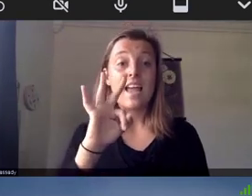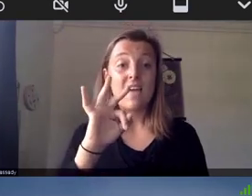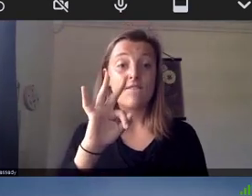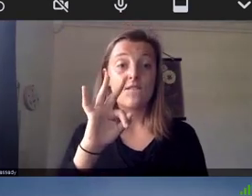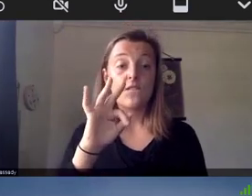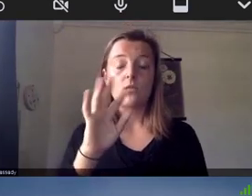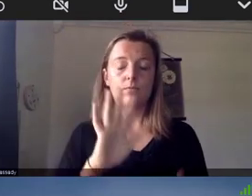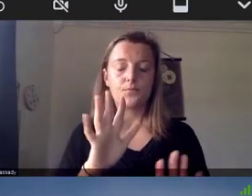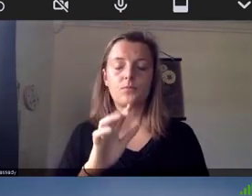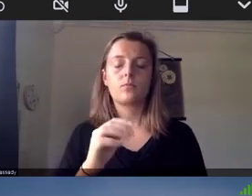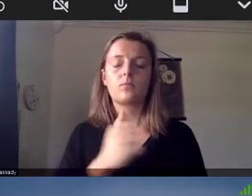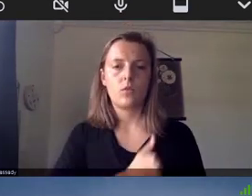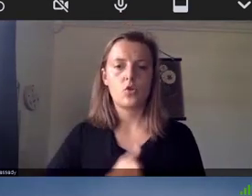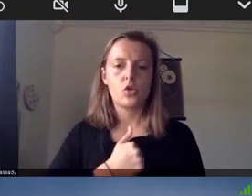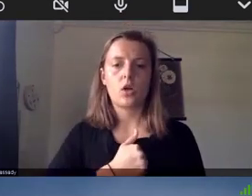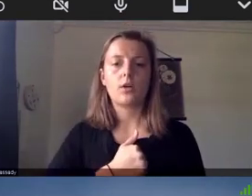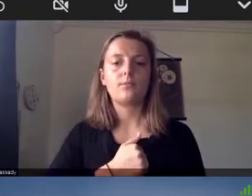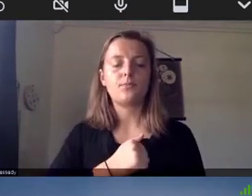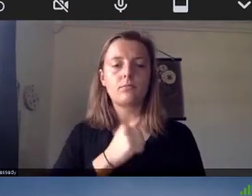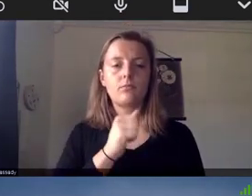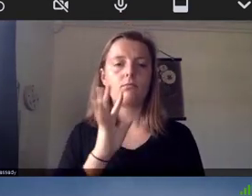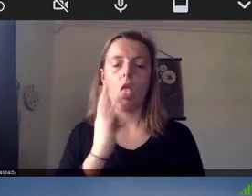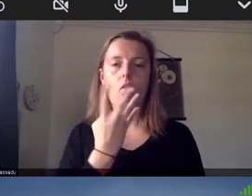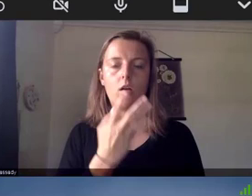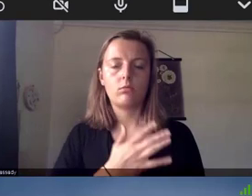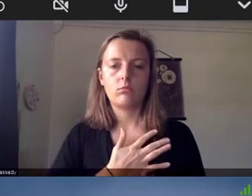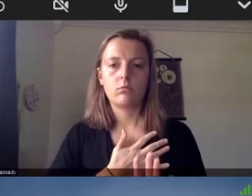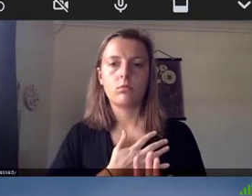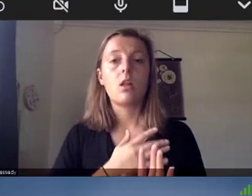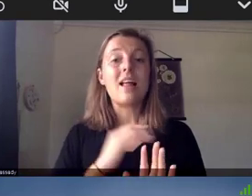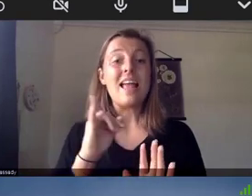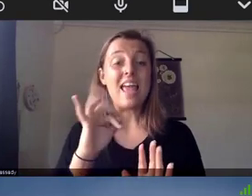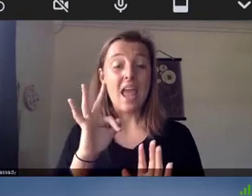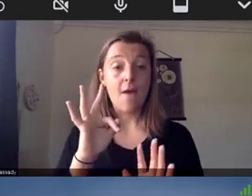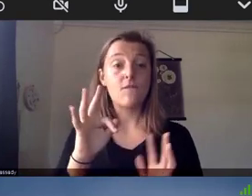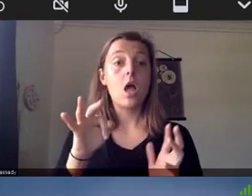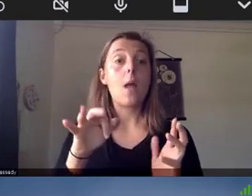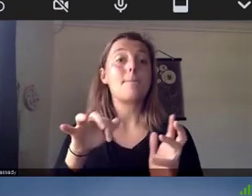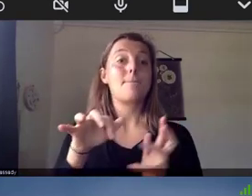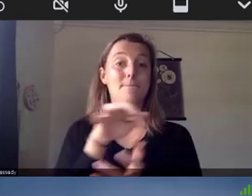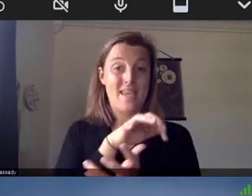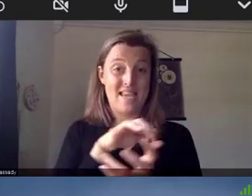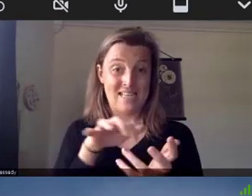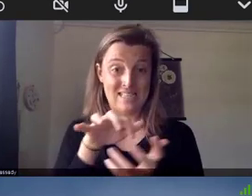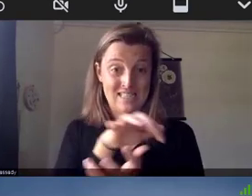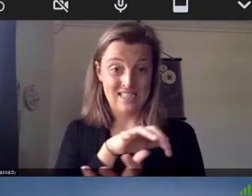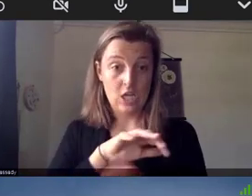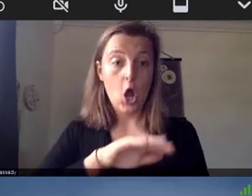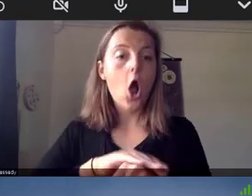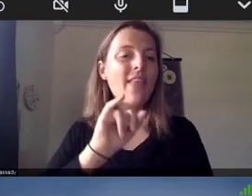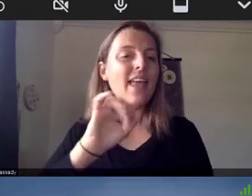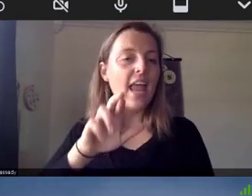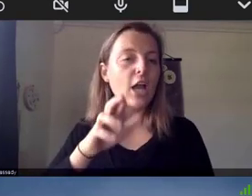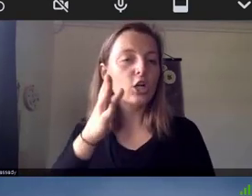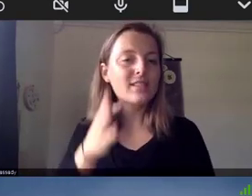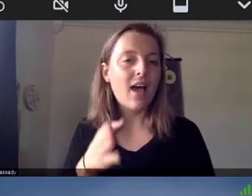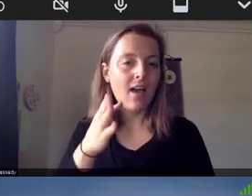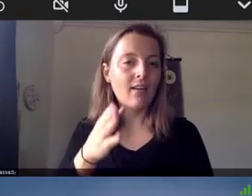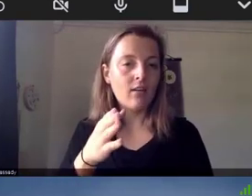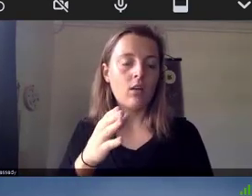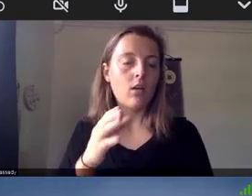I misspoke. If it's mixed on like the air side going over tubes, then there are no fins. If it's